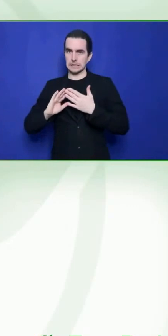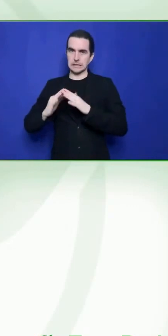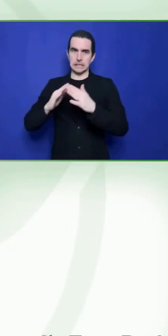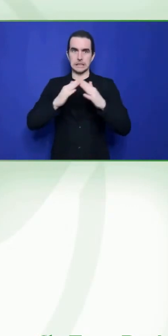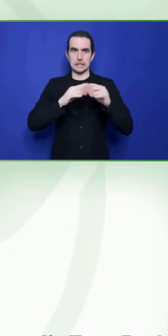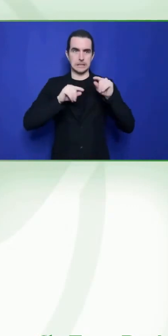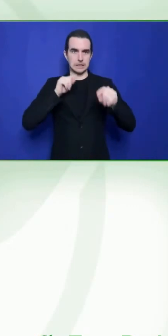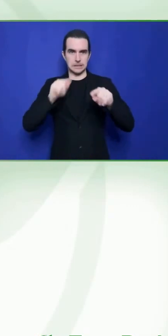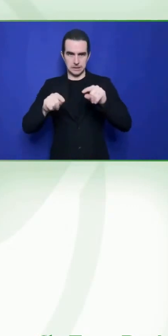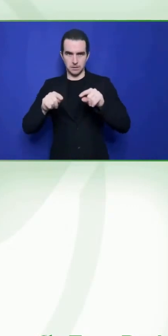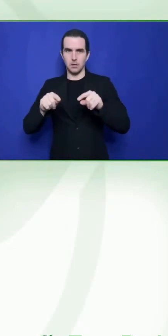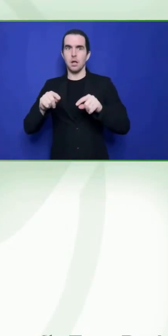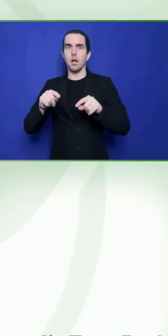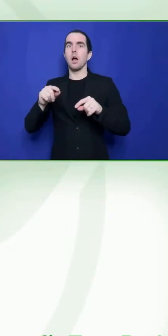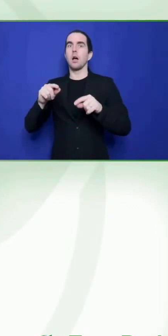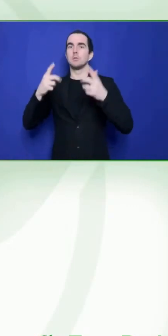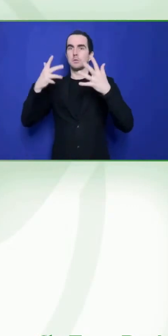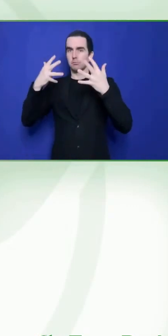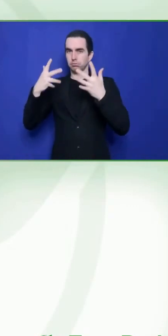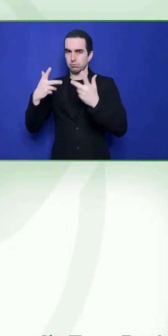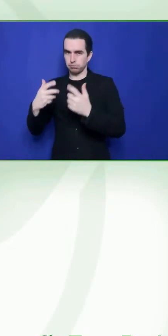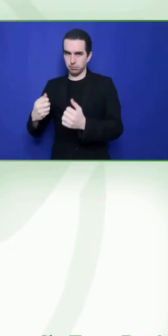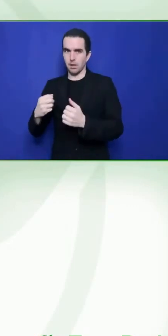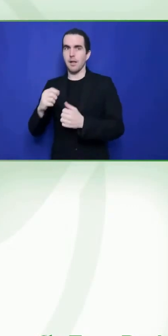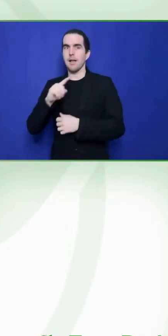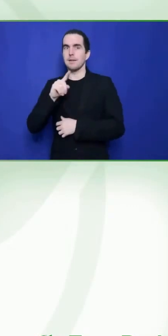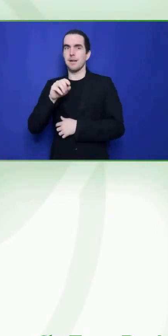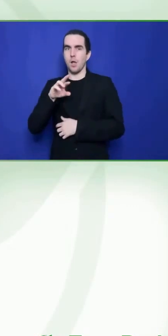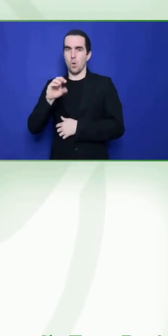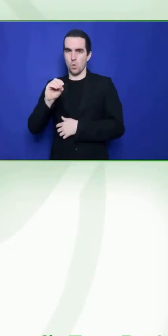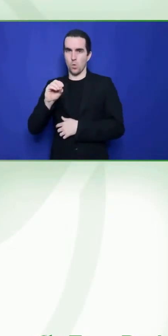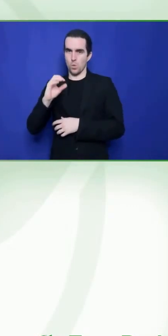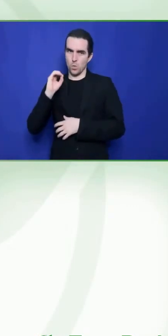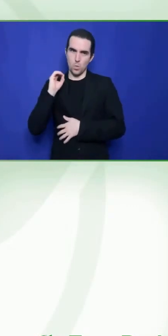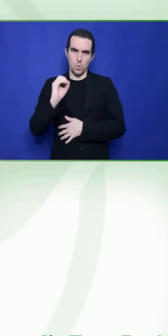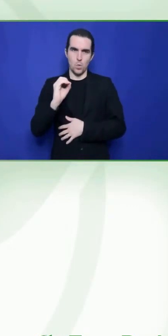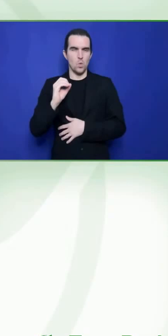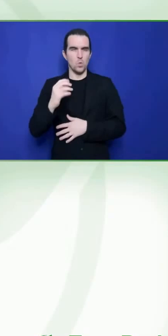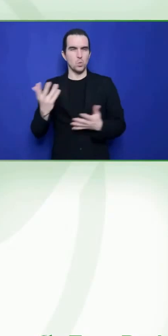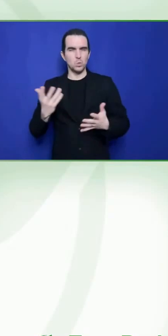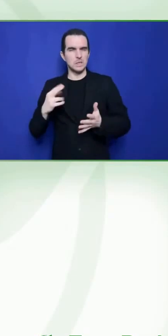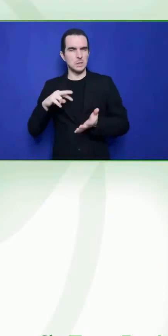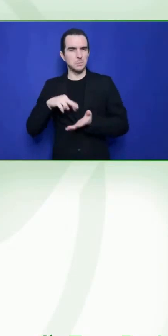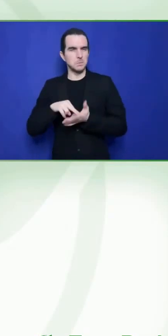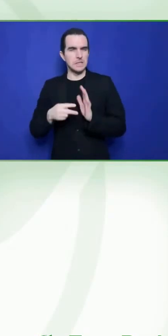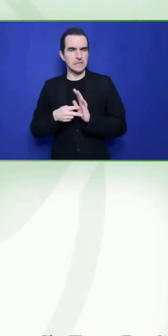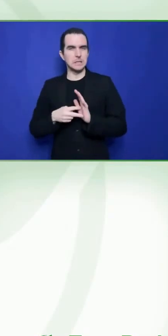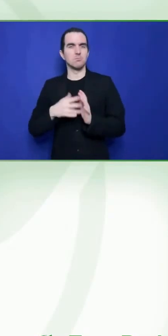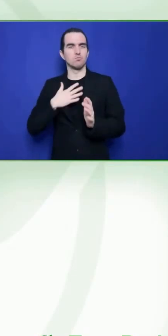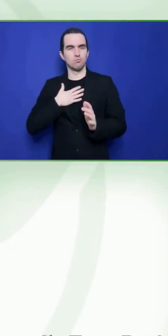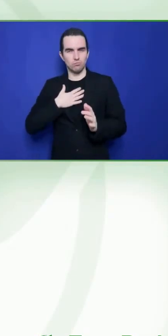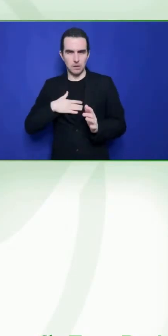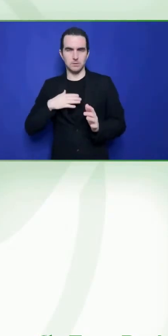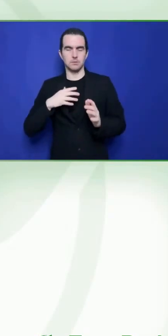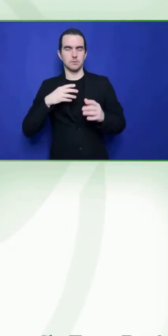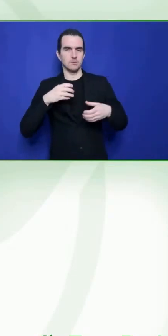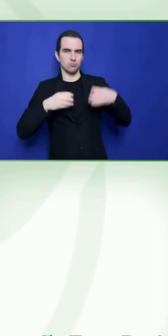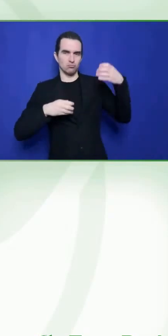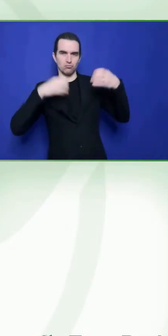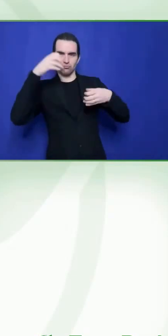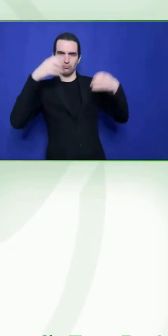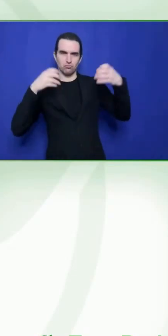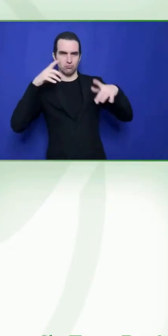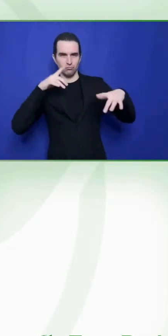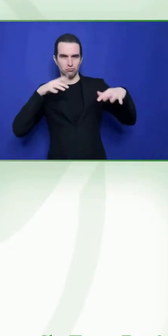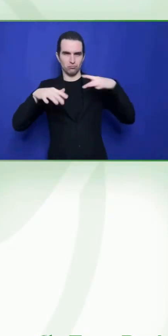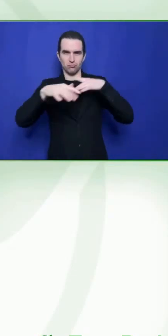city truly smart. We like to talk about smart cities, but if a city is only accessible to 70 or 80%